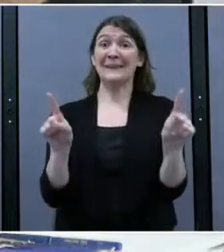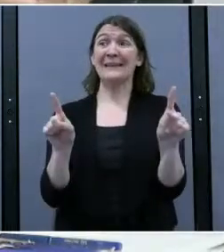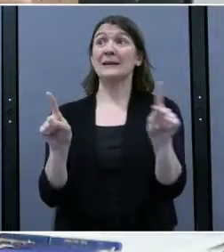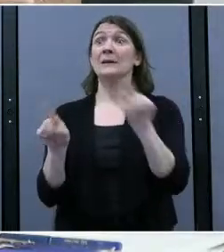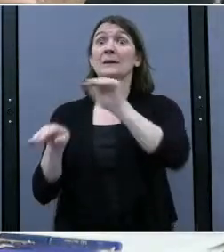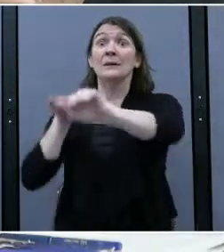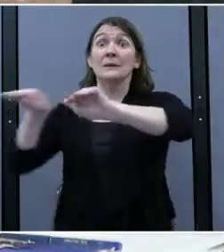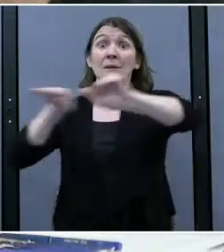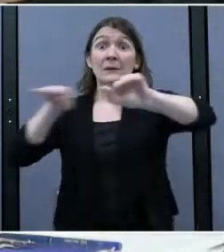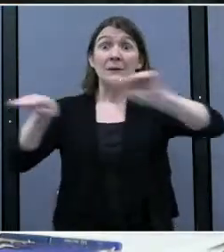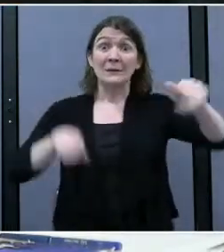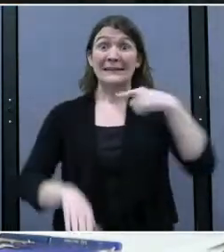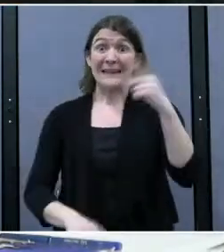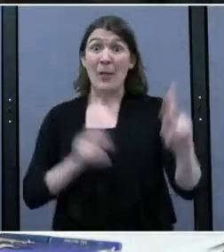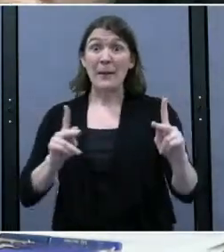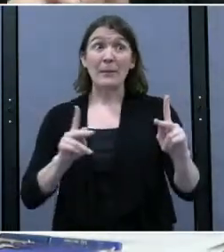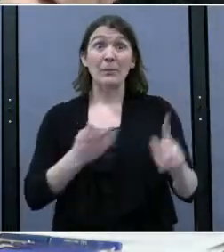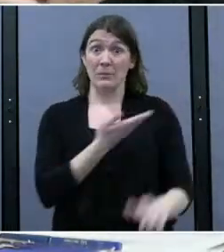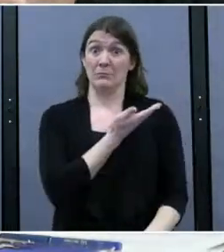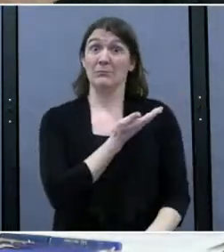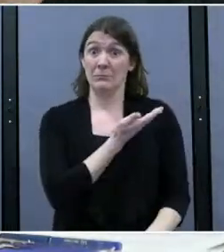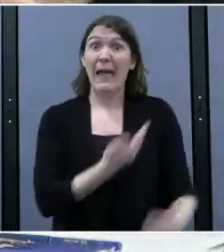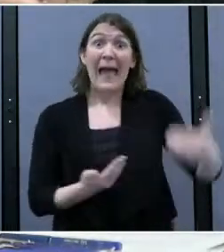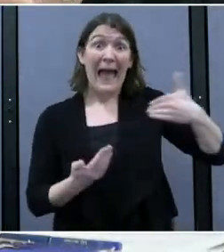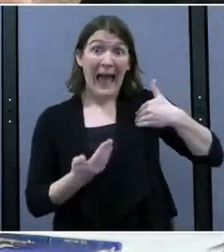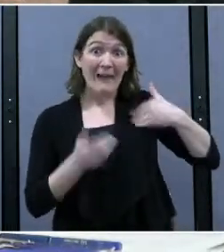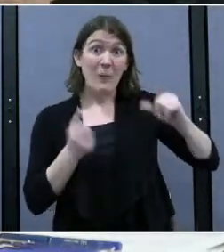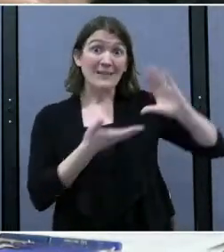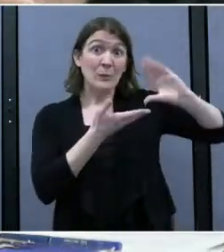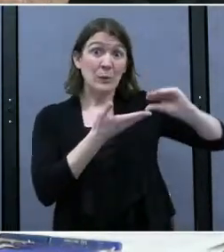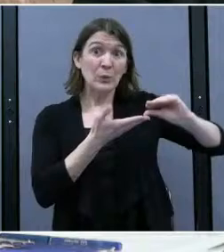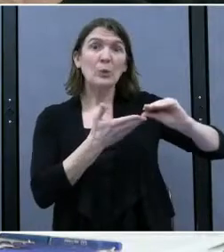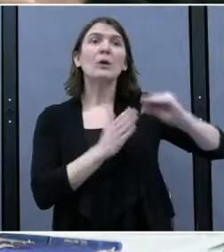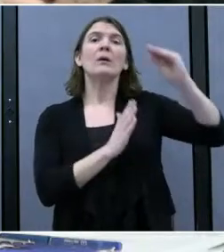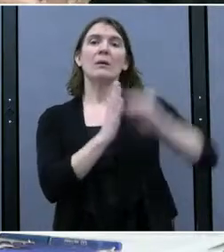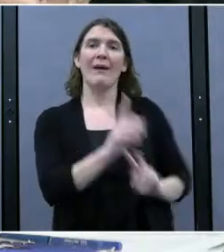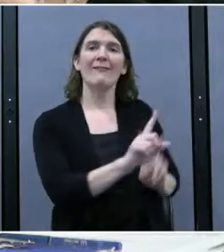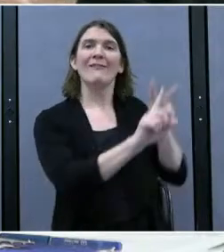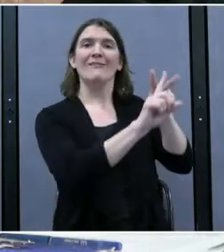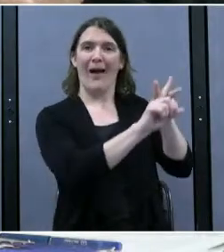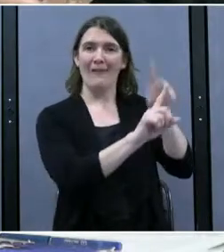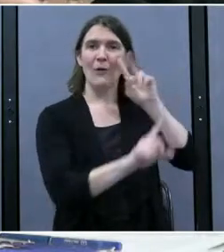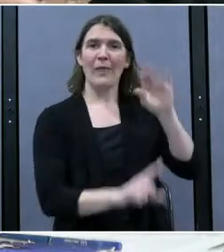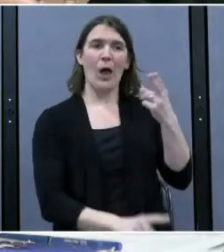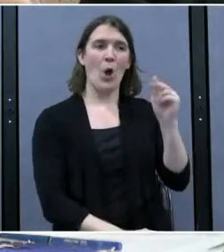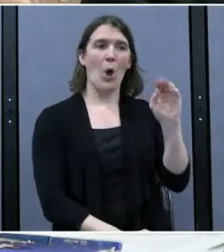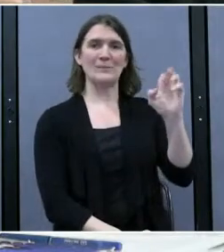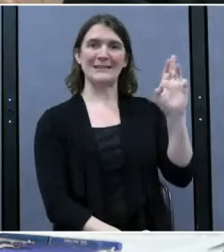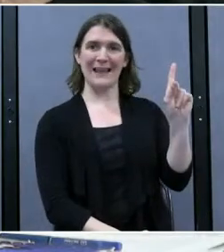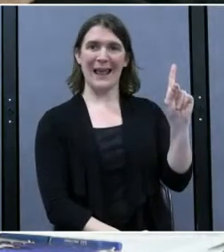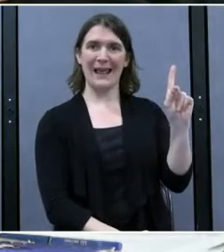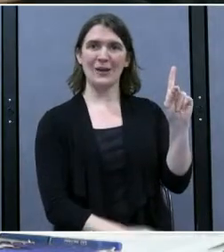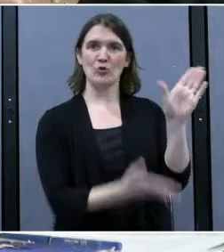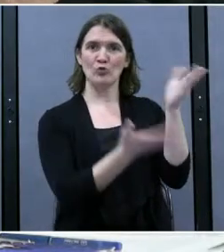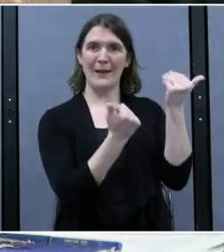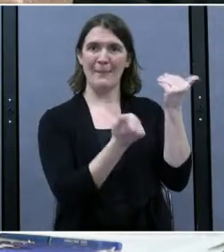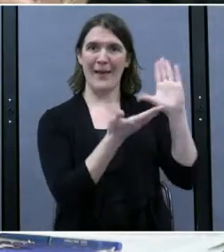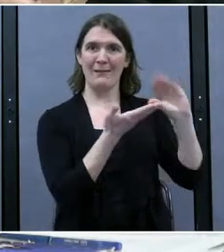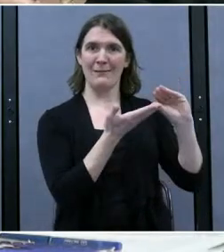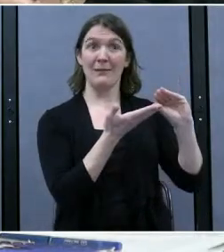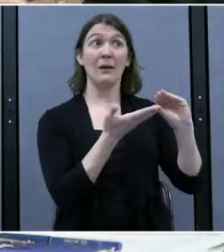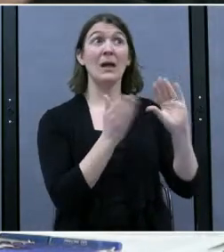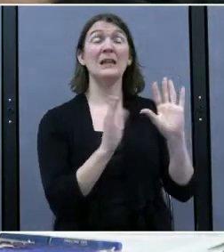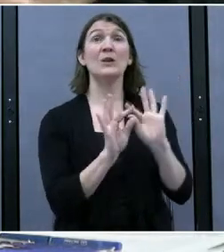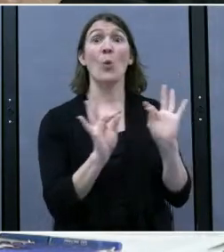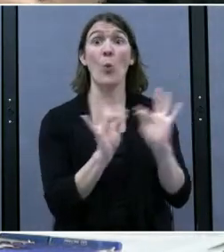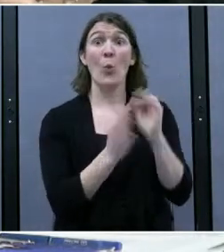reach people to understand and file for the homestead rebate because it's so